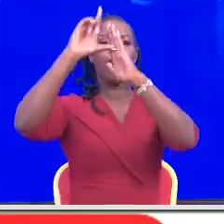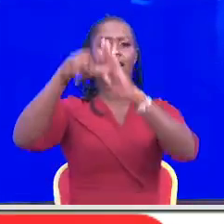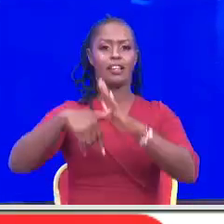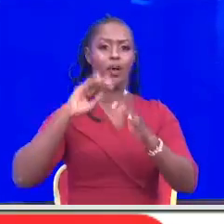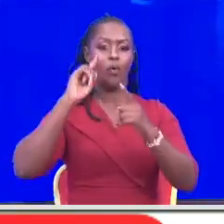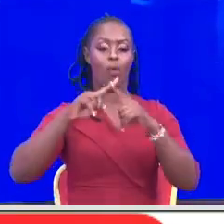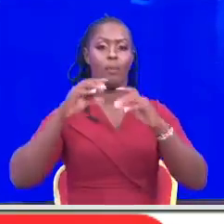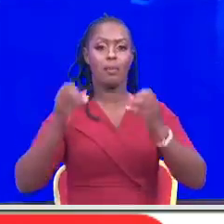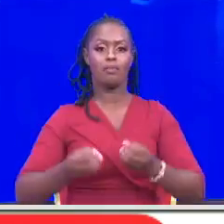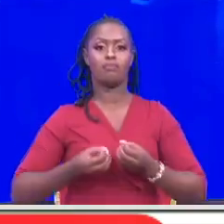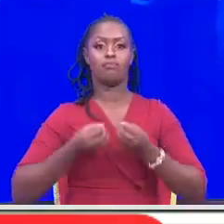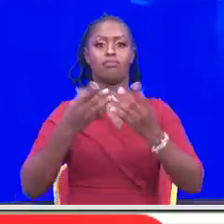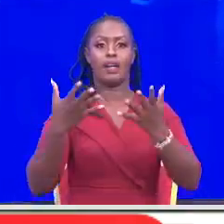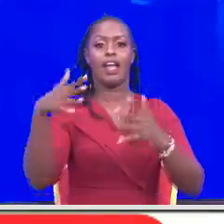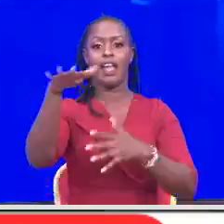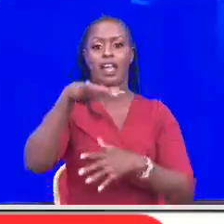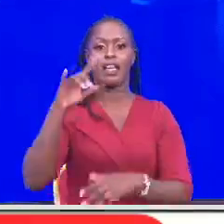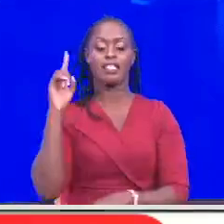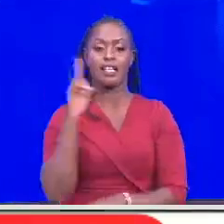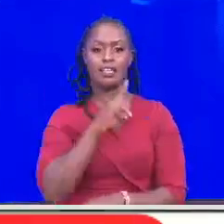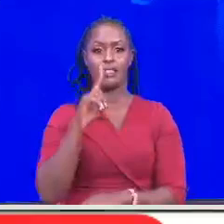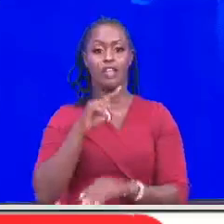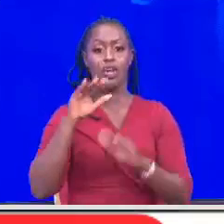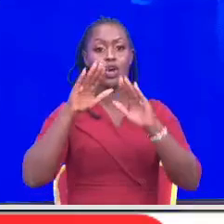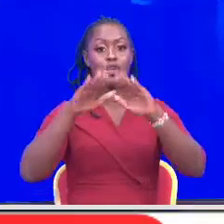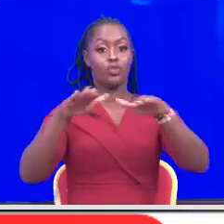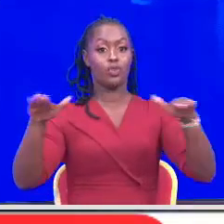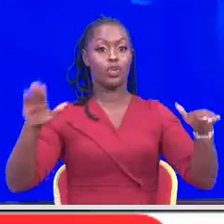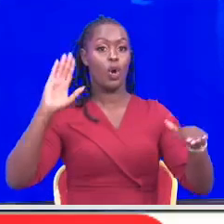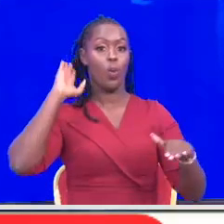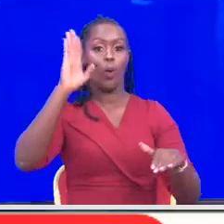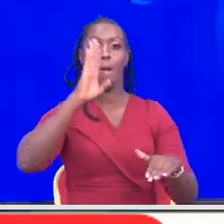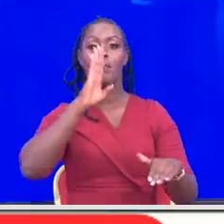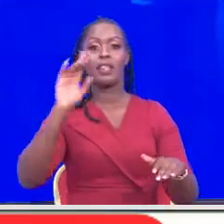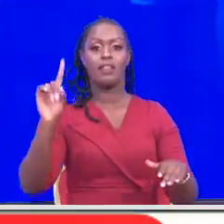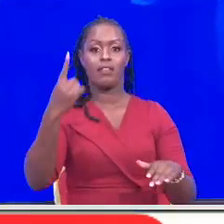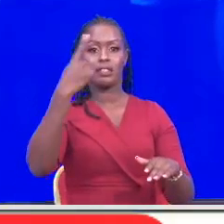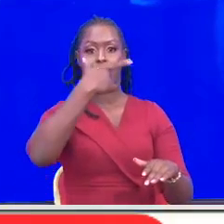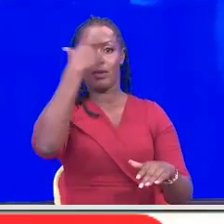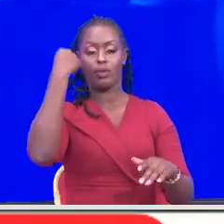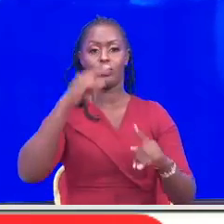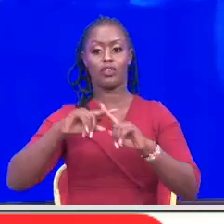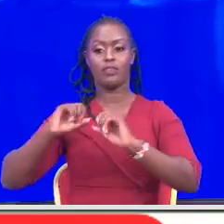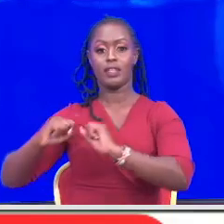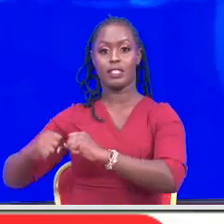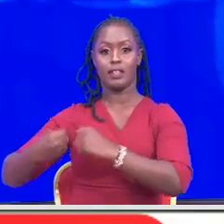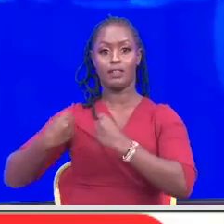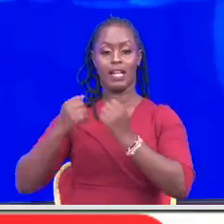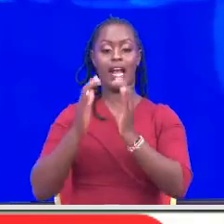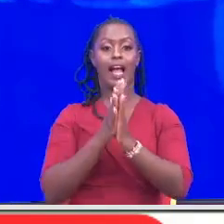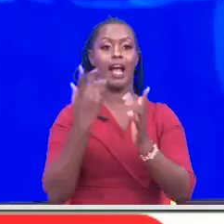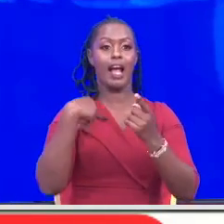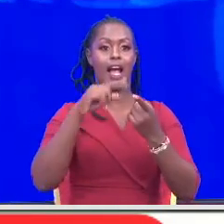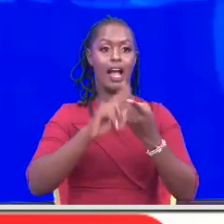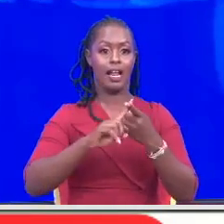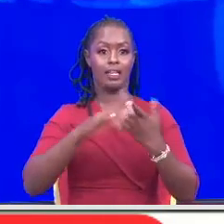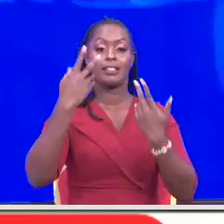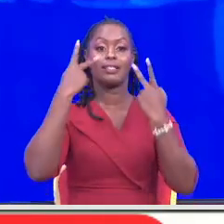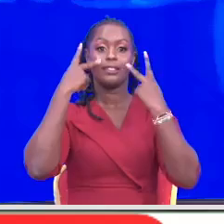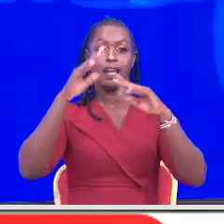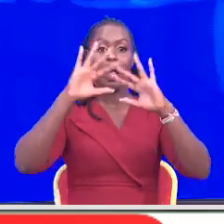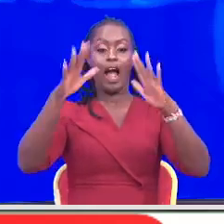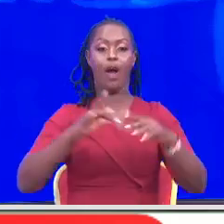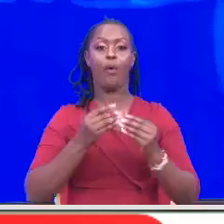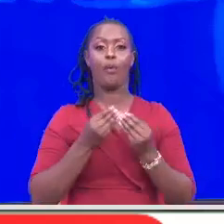at the highest risk. Children won't be the first to receive vaccine due to safety and durability of efficacy. The